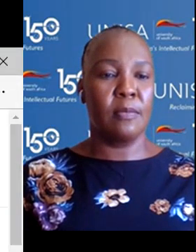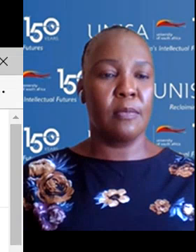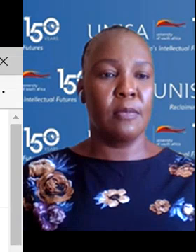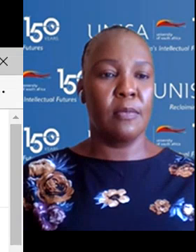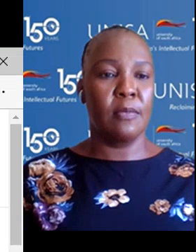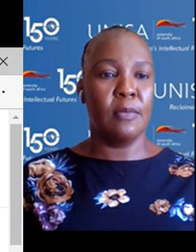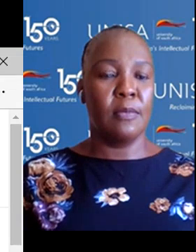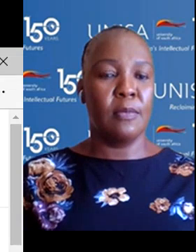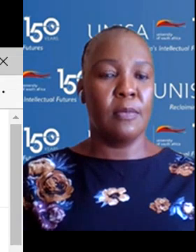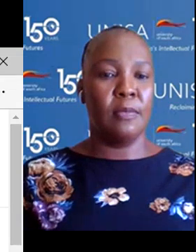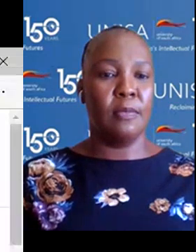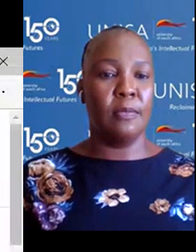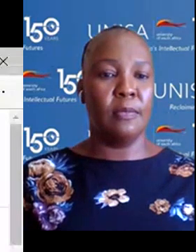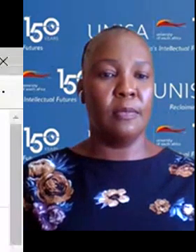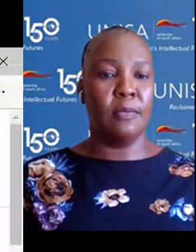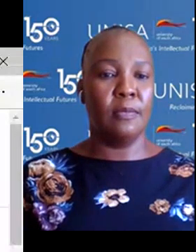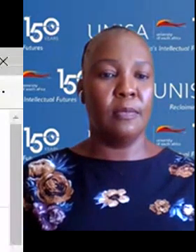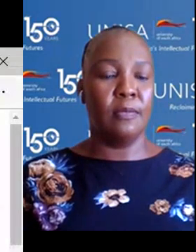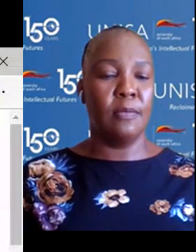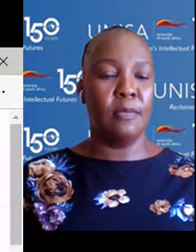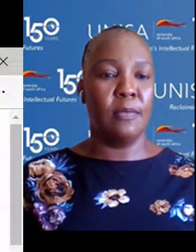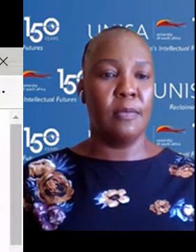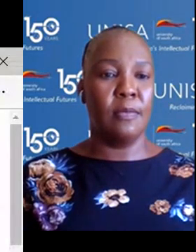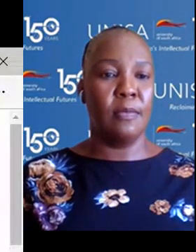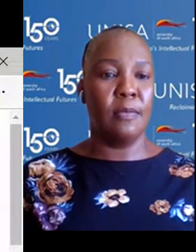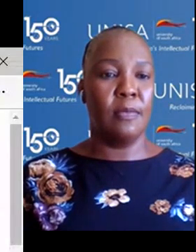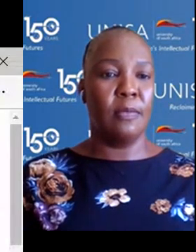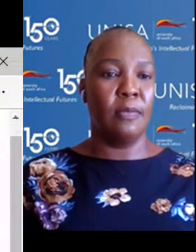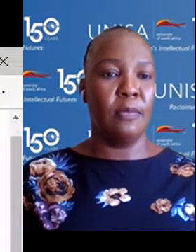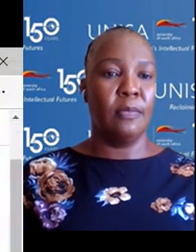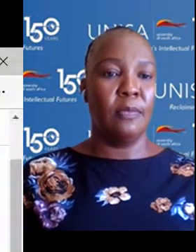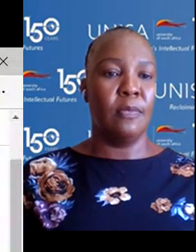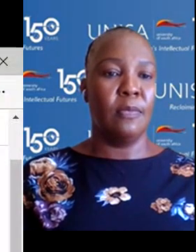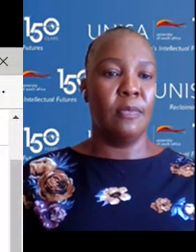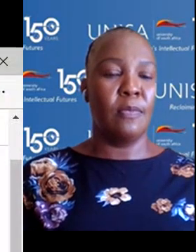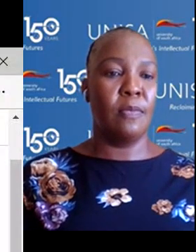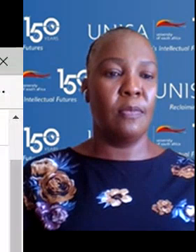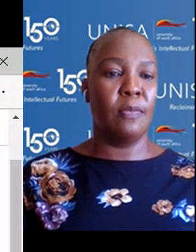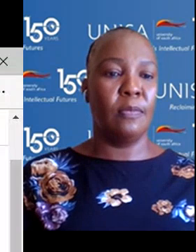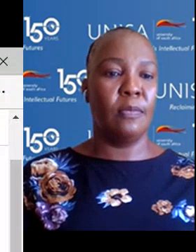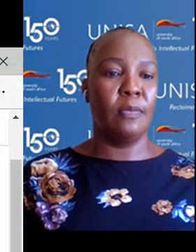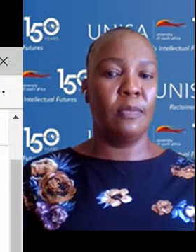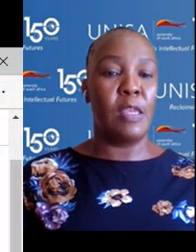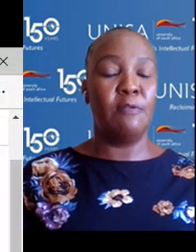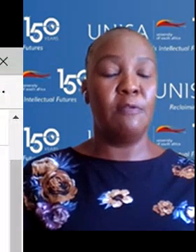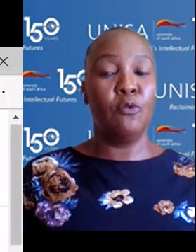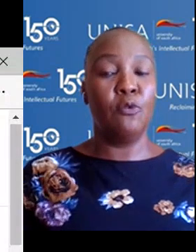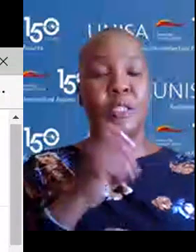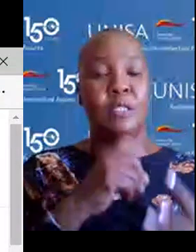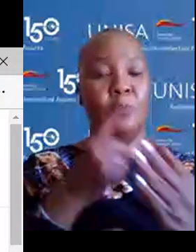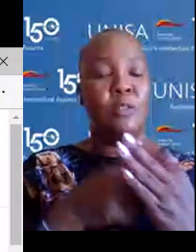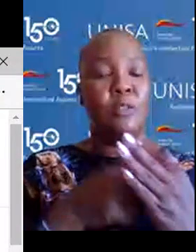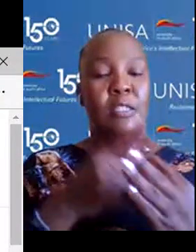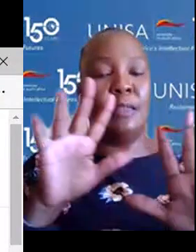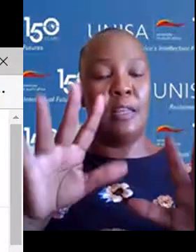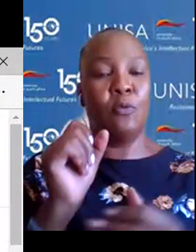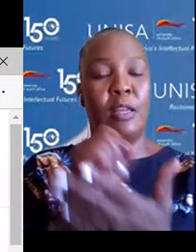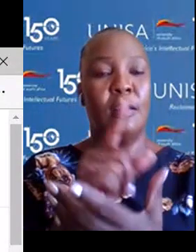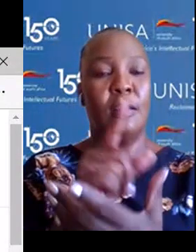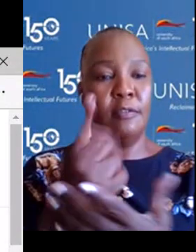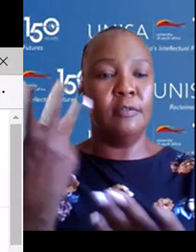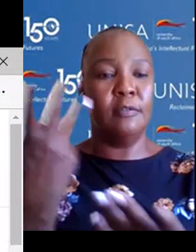So everybody, please, on you if you're using Windows, OneDrive should already be installed if you're using Windows 10 or 11. So